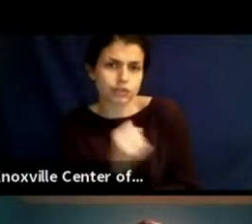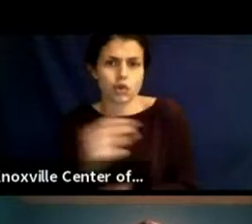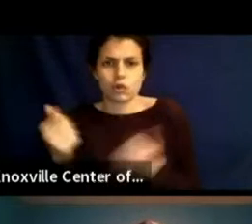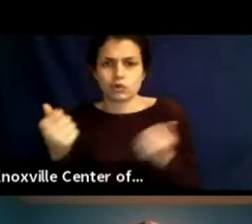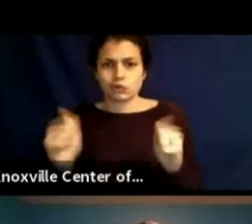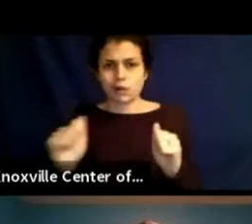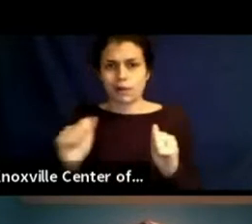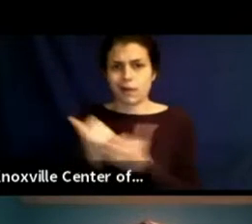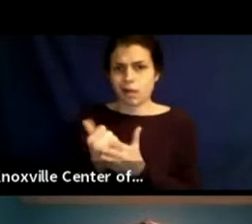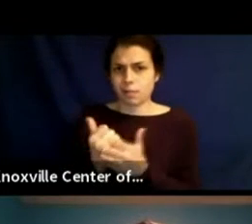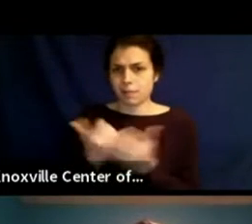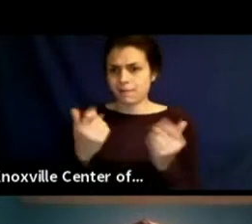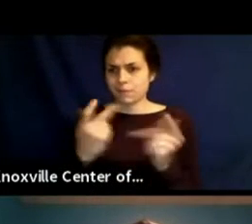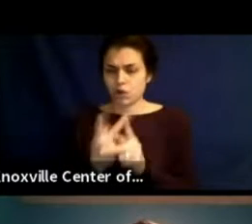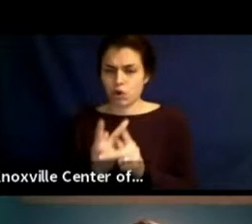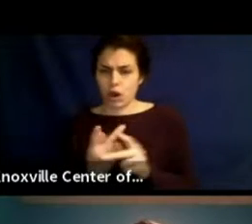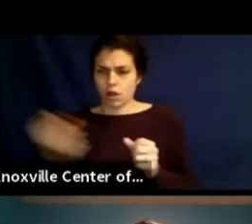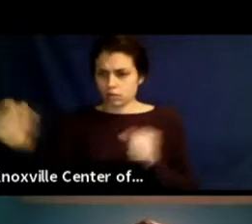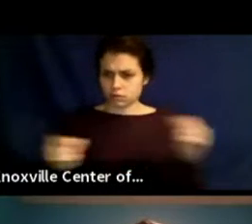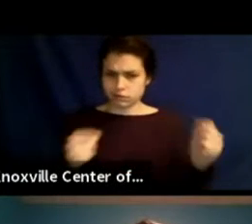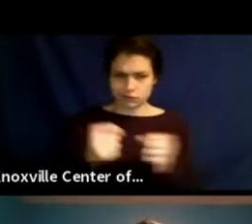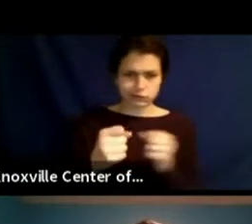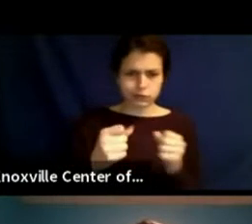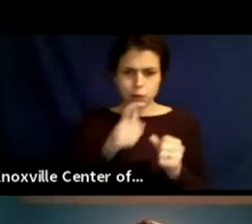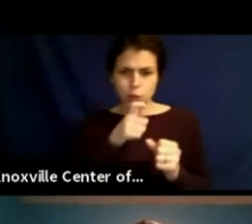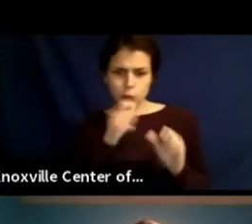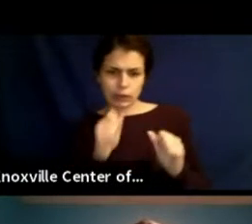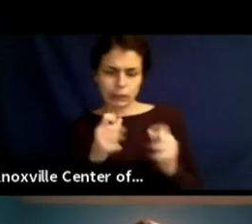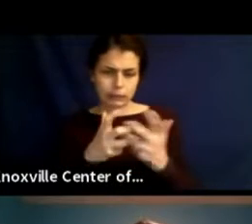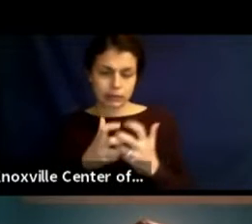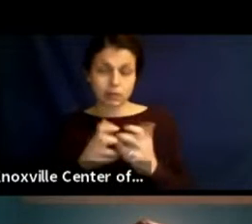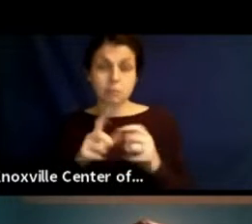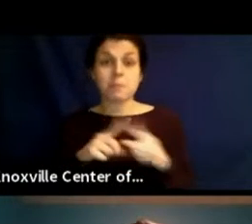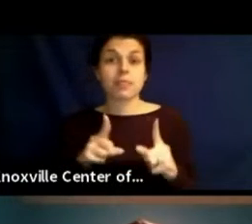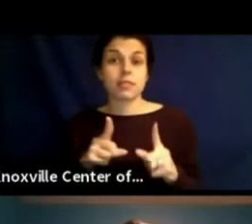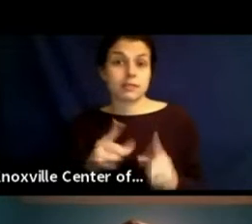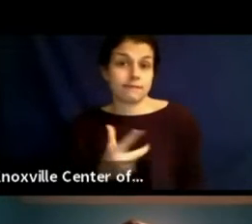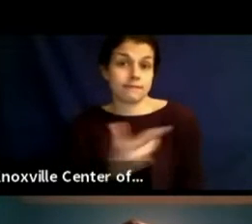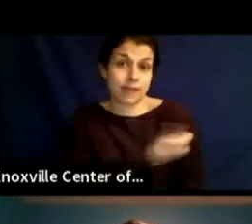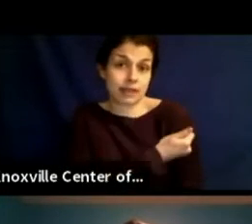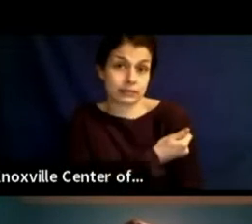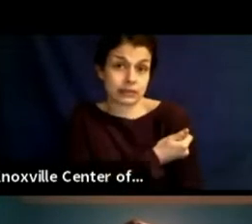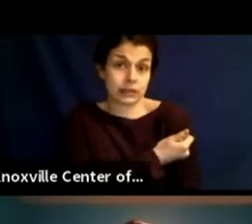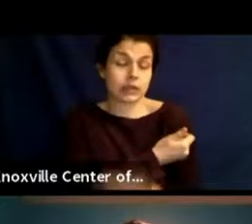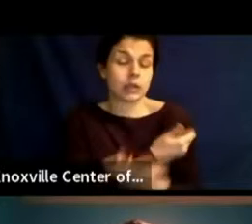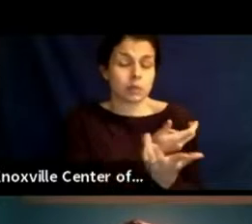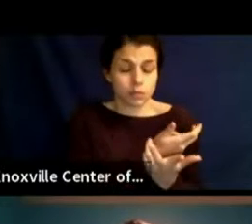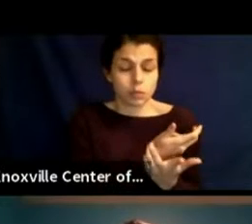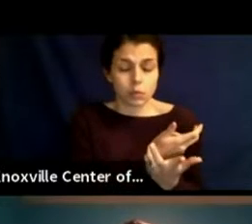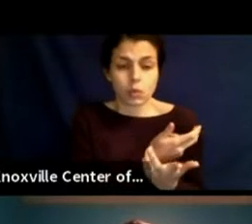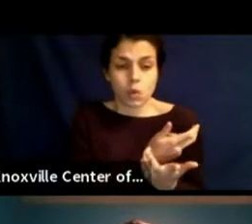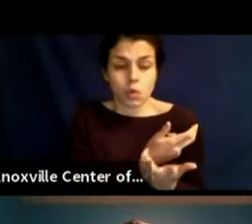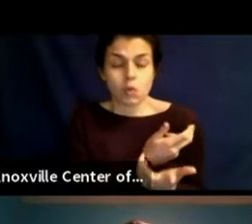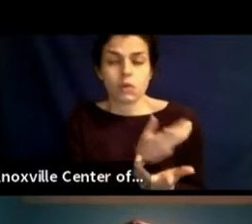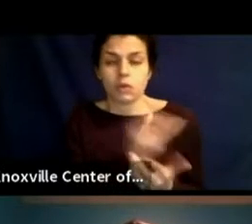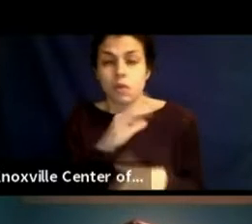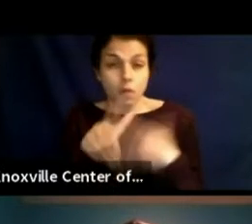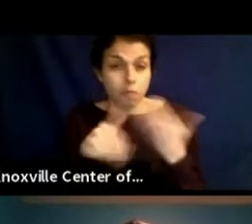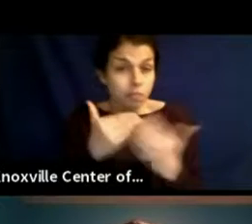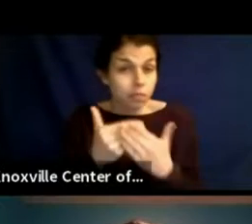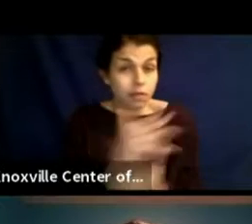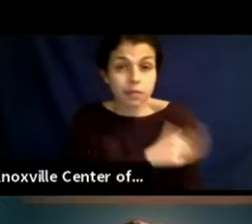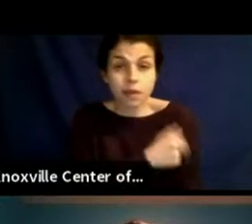in some way. This is where the vaccine comes in, though, and I'm not sure that all the hospitals are